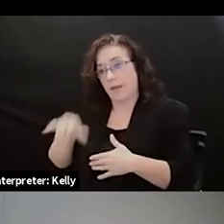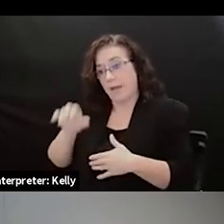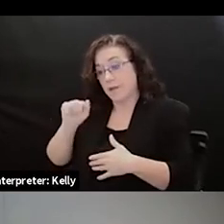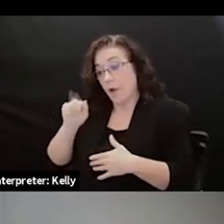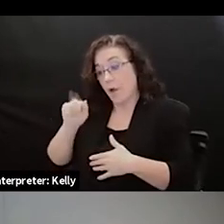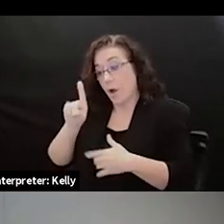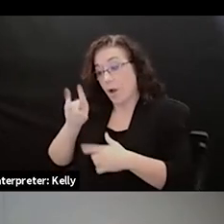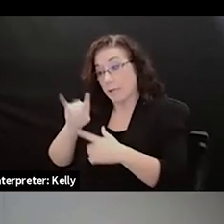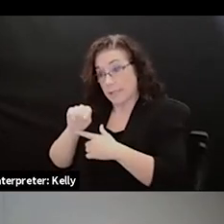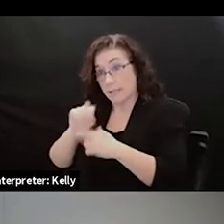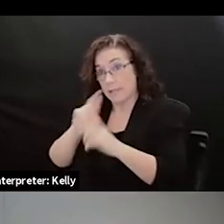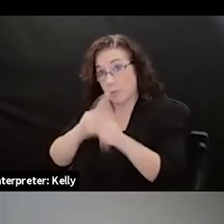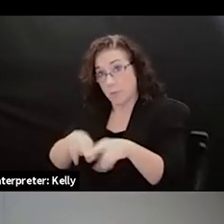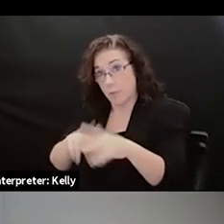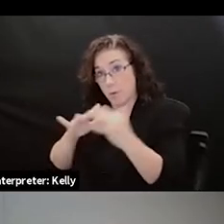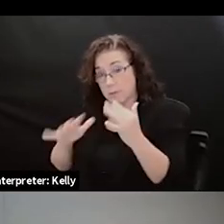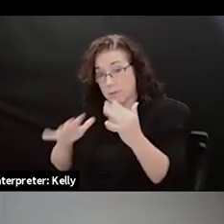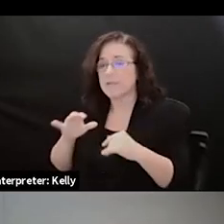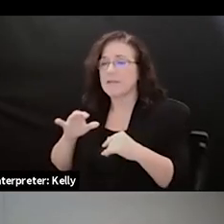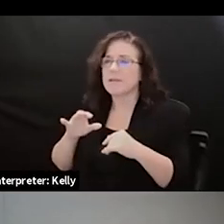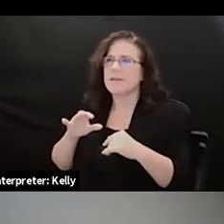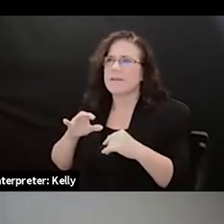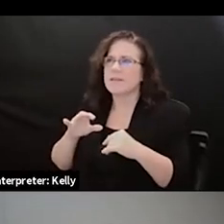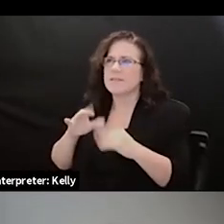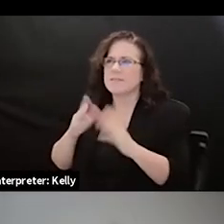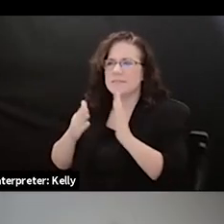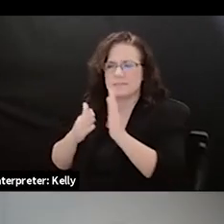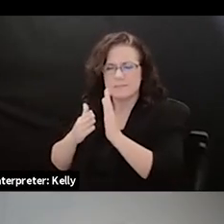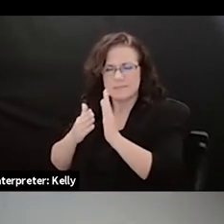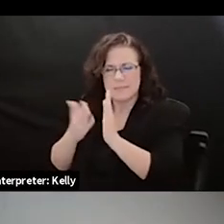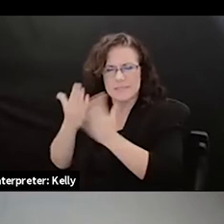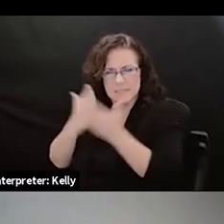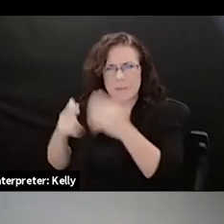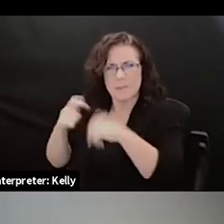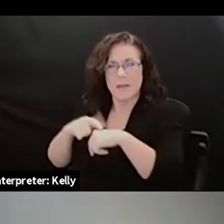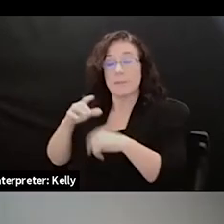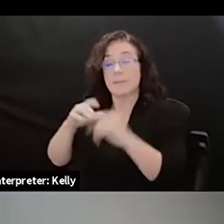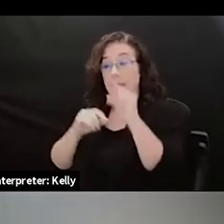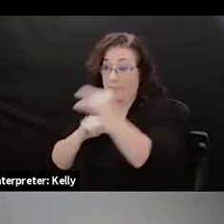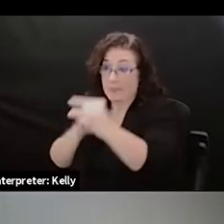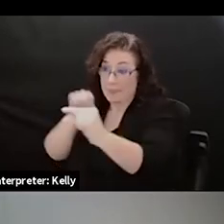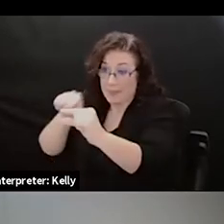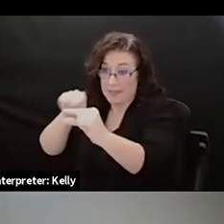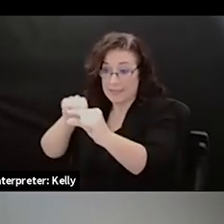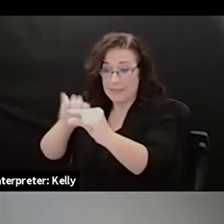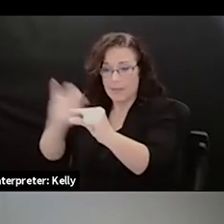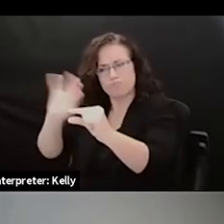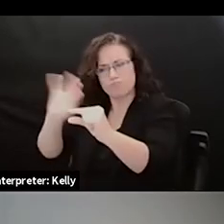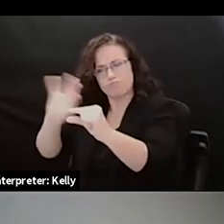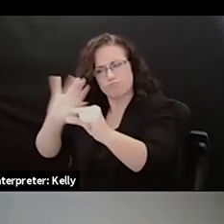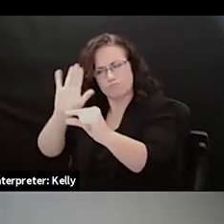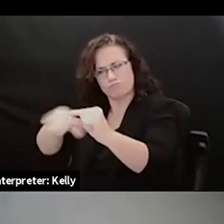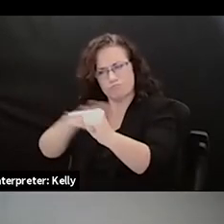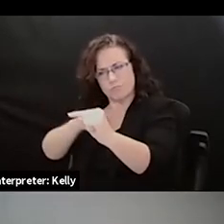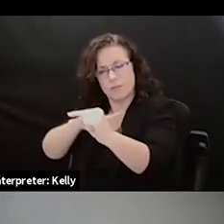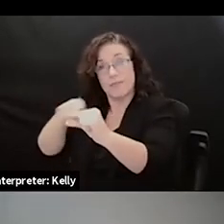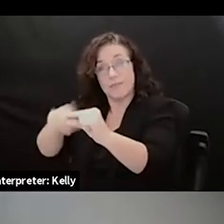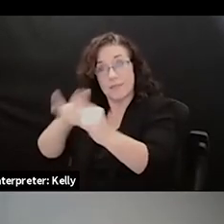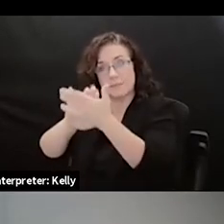artist but just those little things that sometimes we just think are insignificant become big things i just want us to keep an eye on it